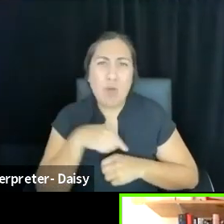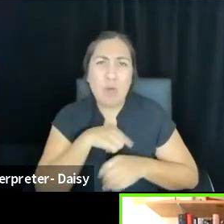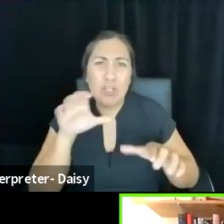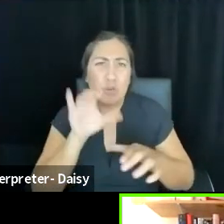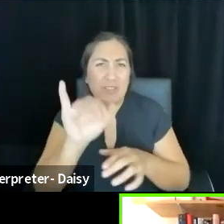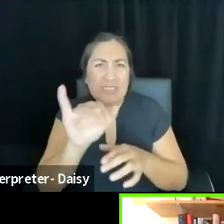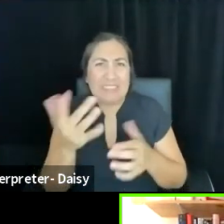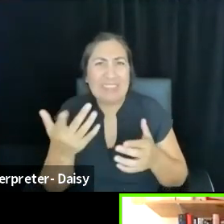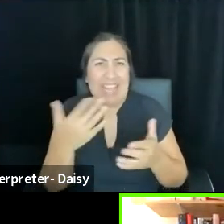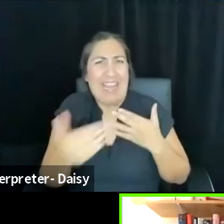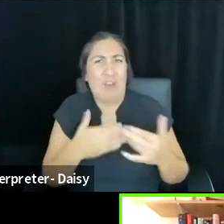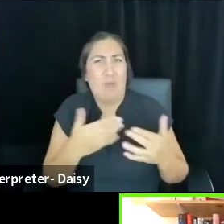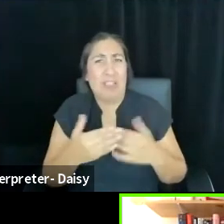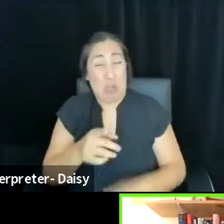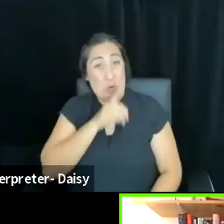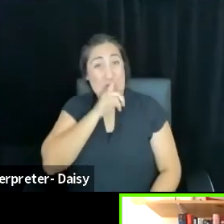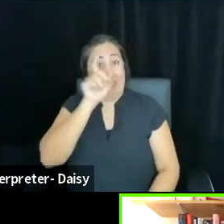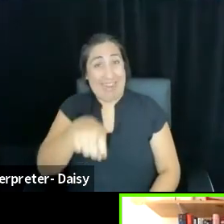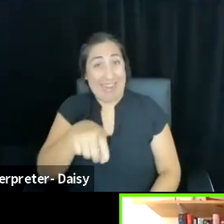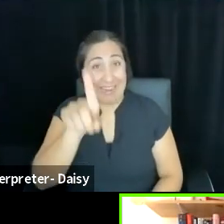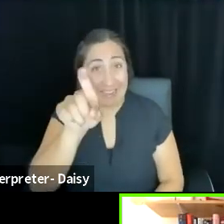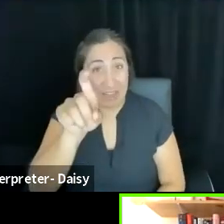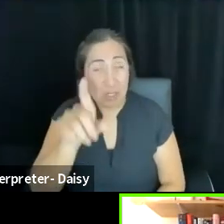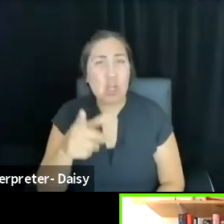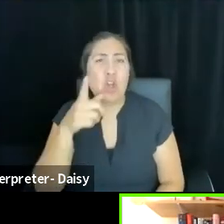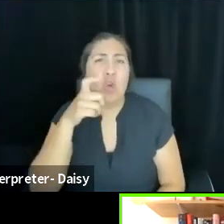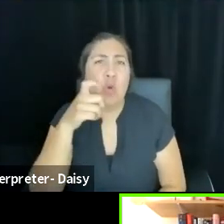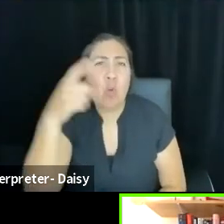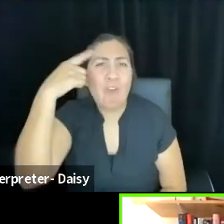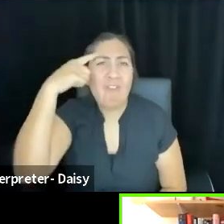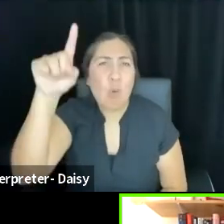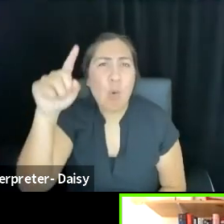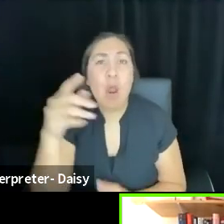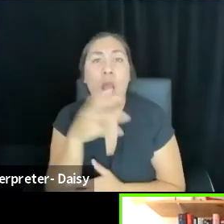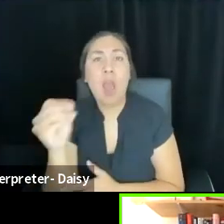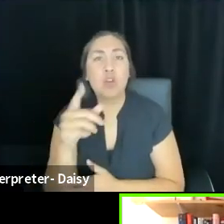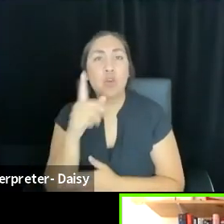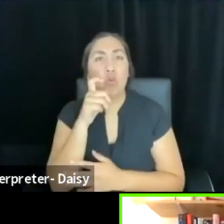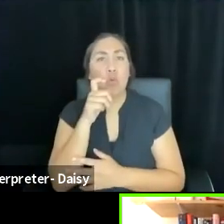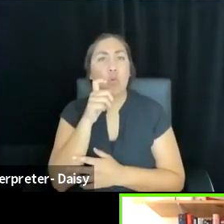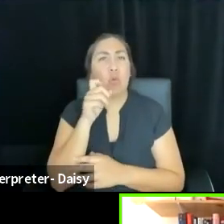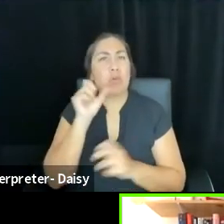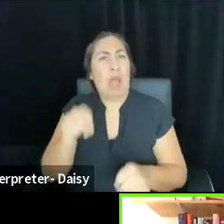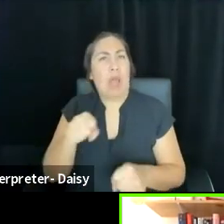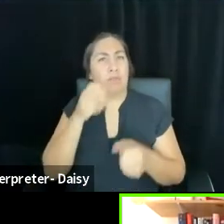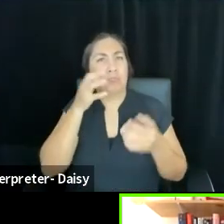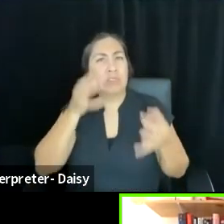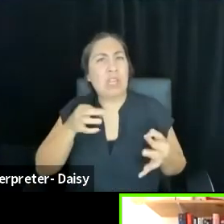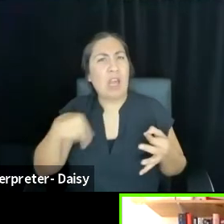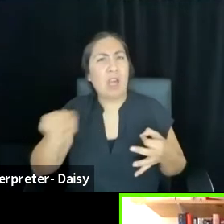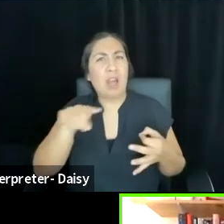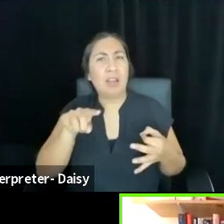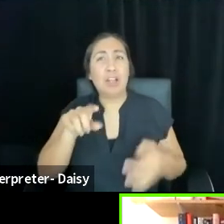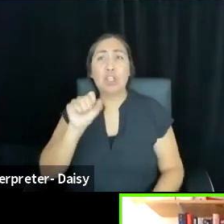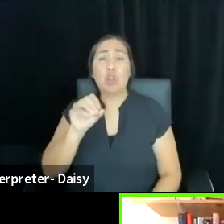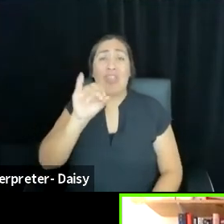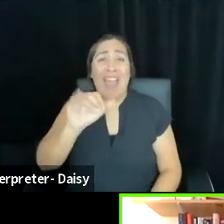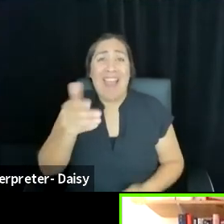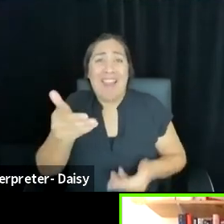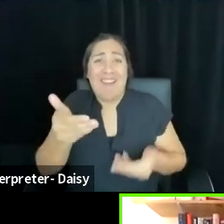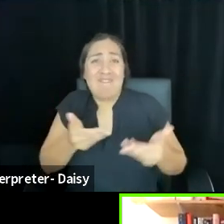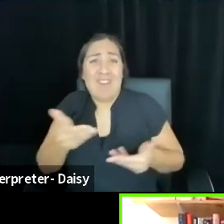Who is this for? And who gets to decide? This invites a set of questions that every